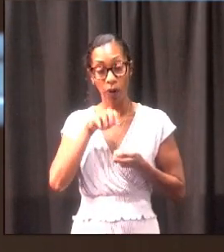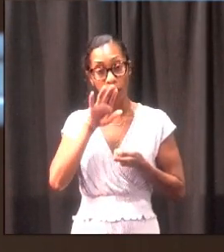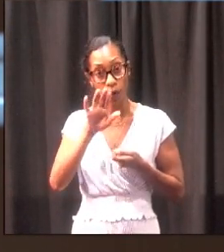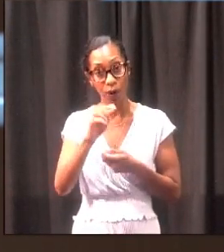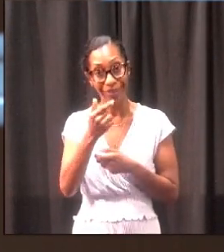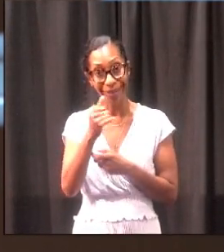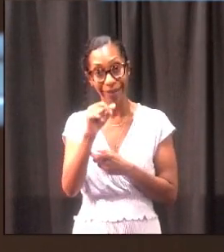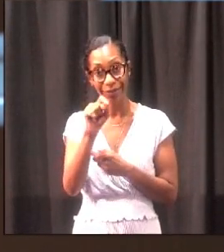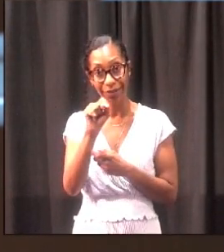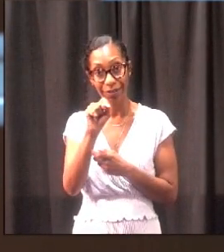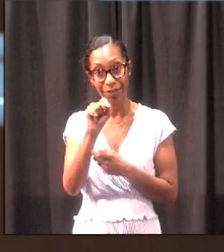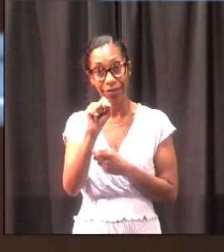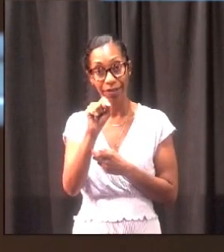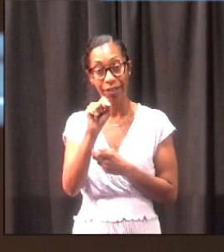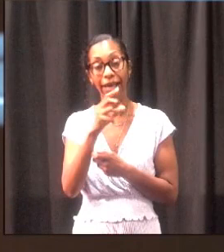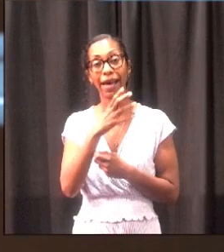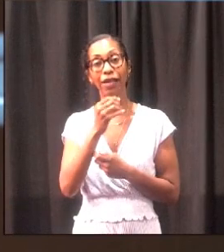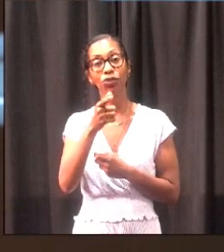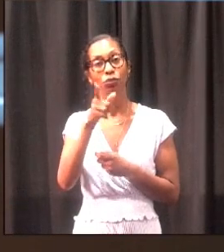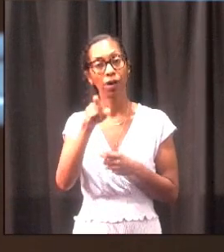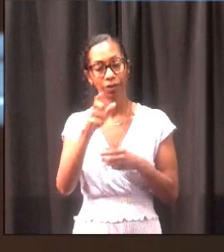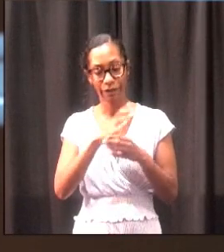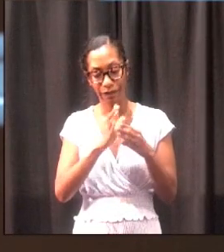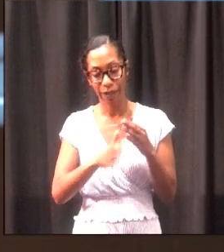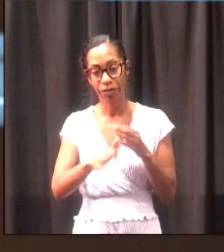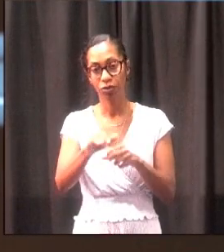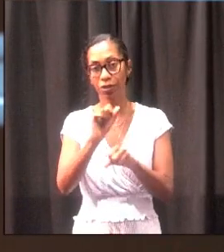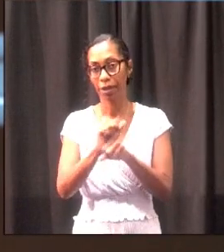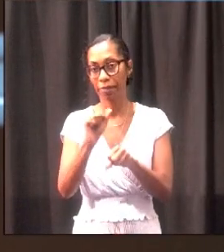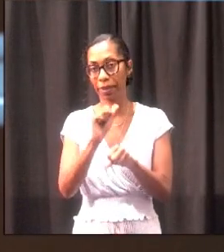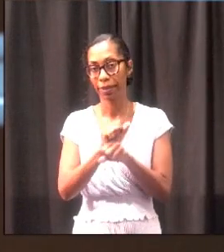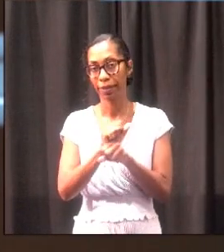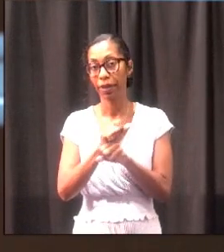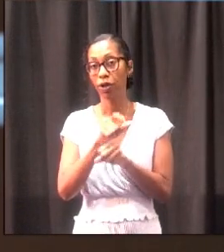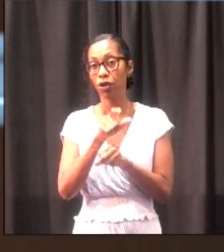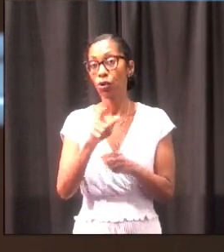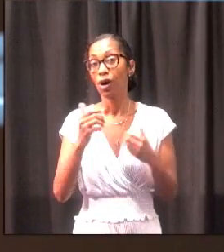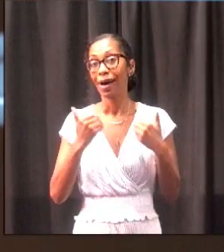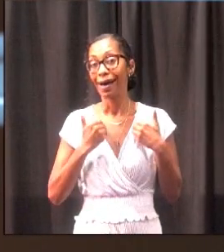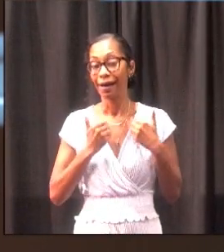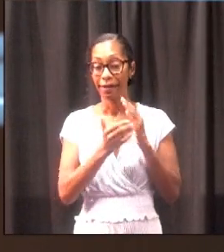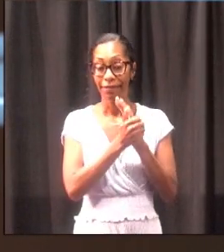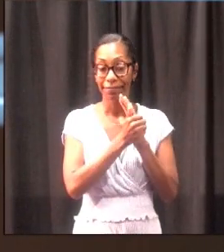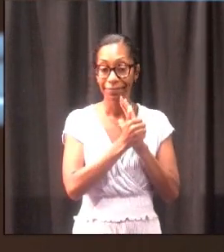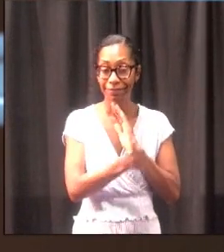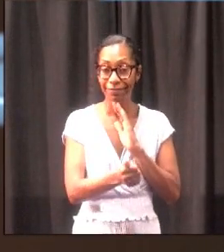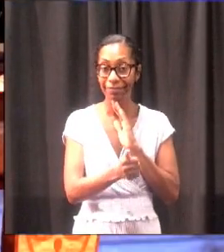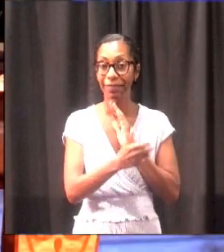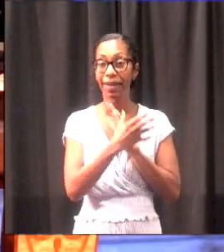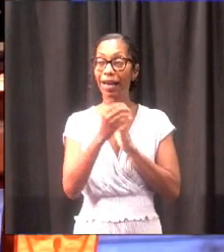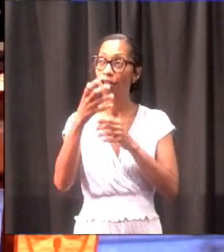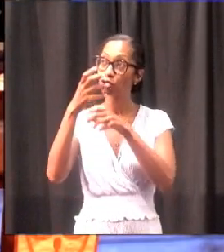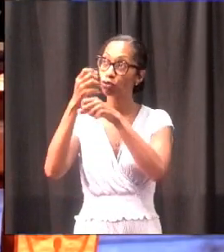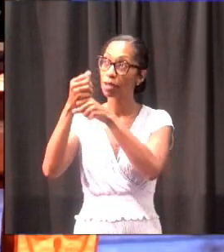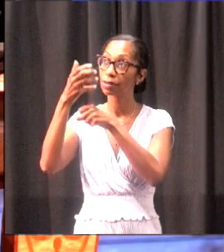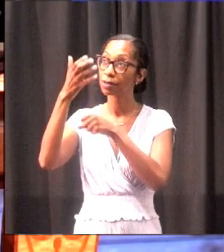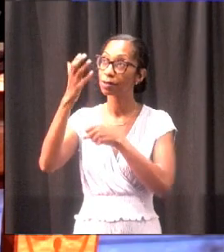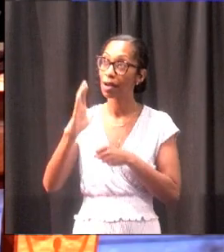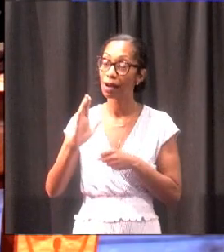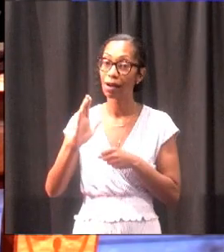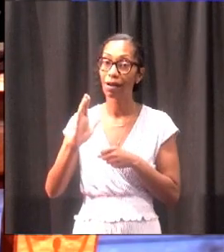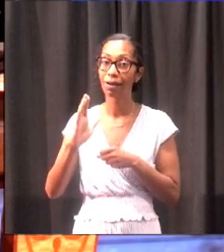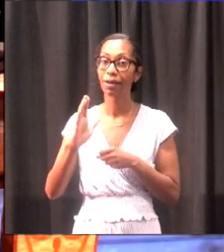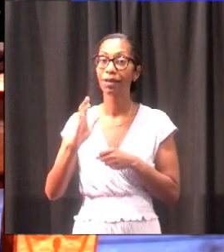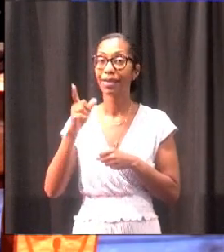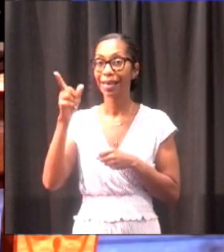the assignment that I have on your life. You are gifted, and you must trust the Spirit of God to use the gift that the